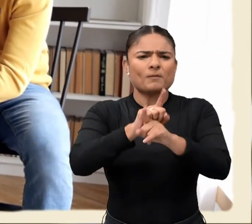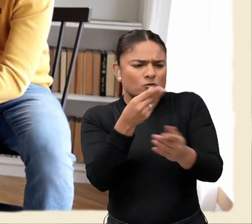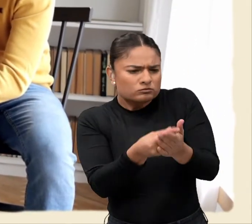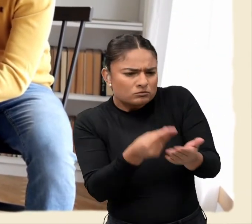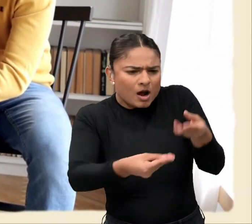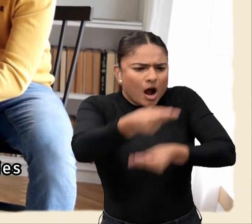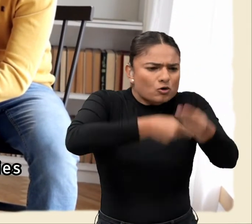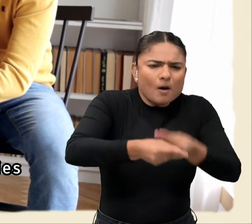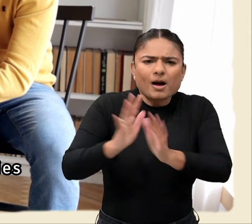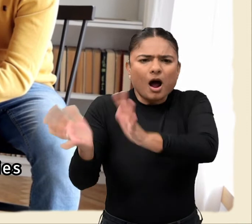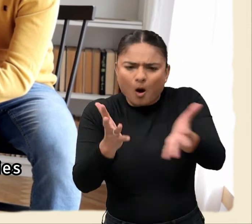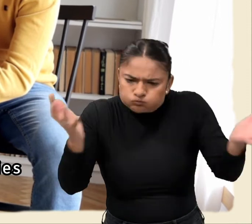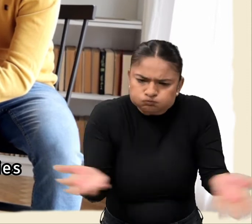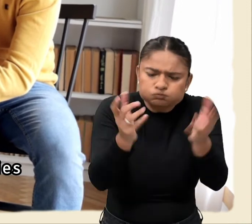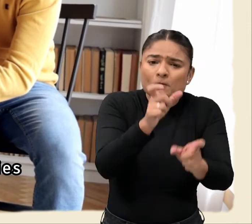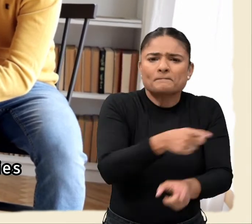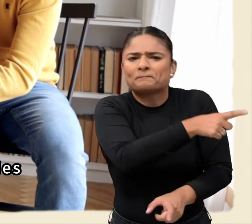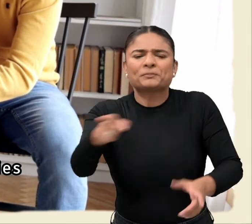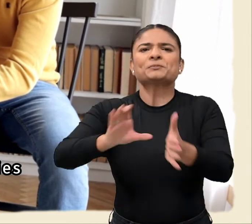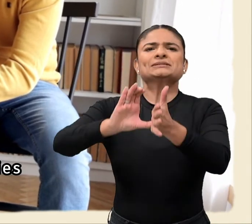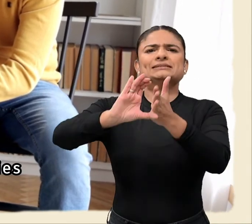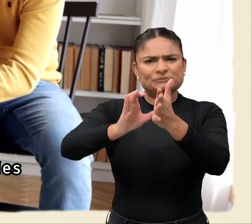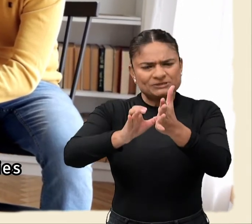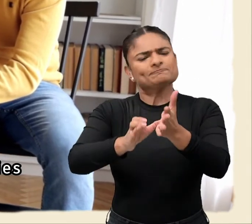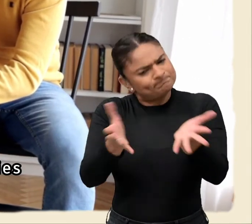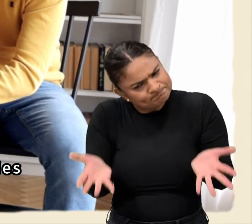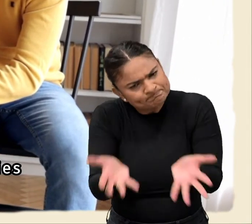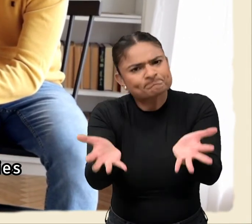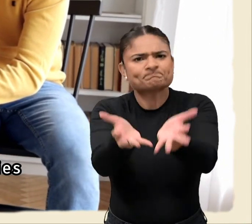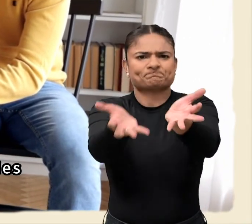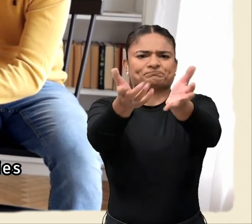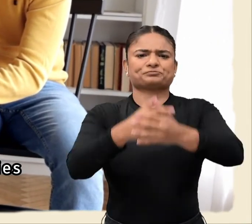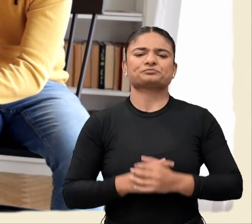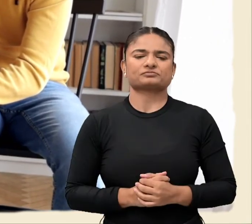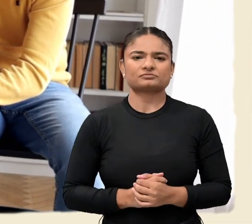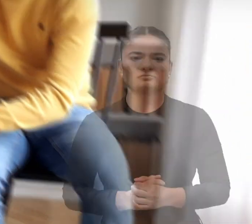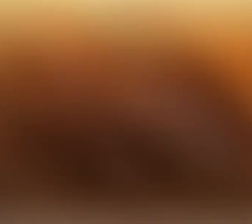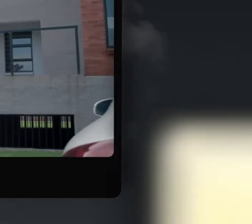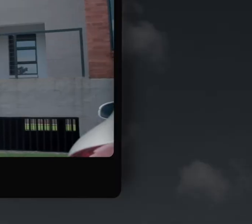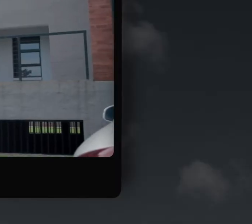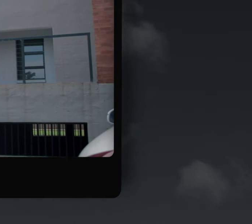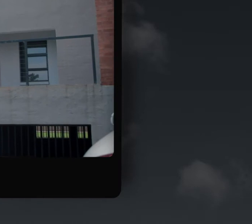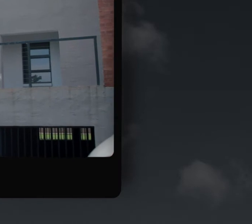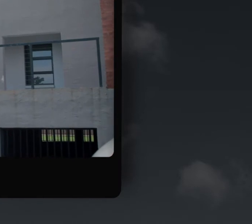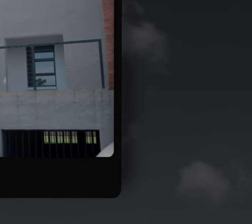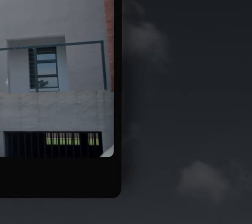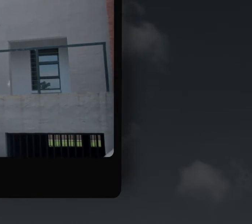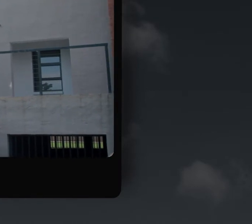socio-economic issues experienced by people with disabilities through disability integration.